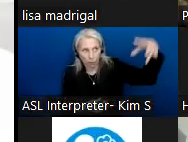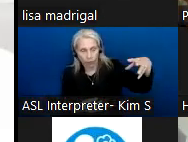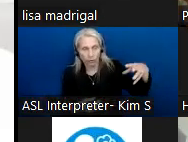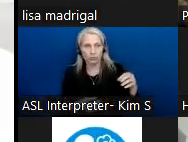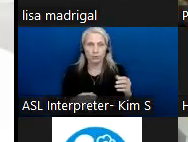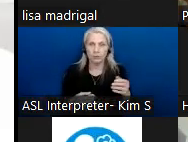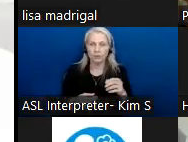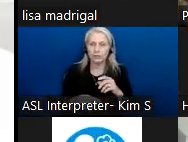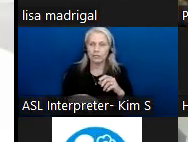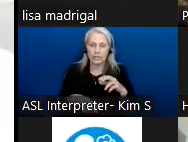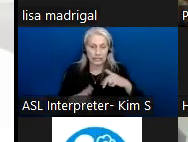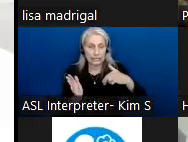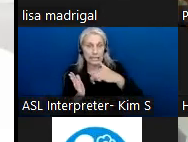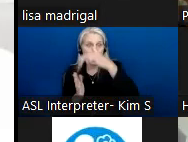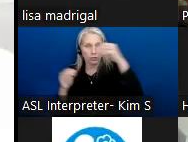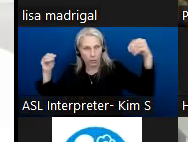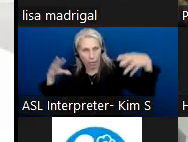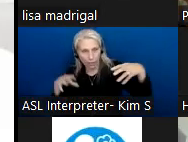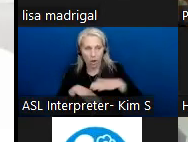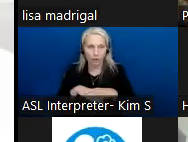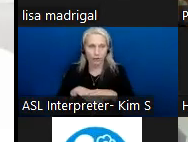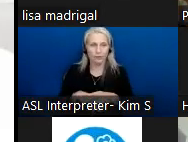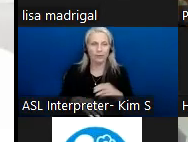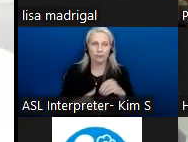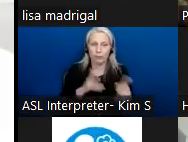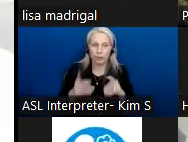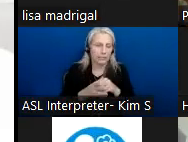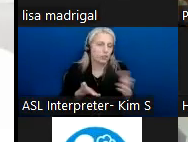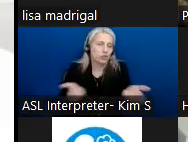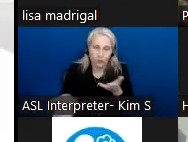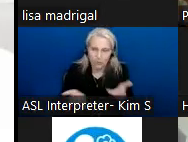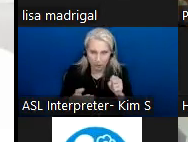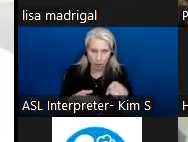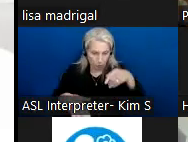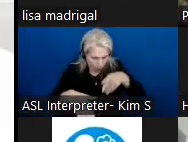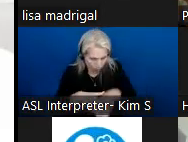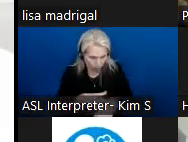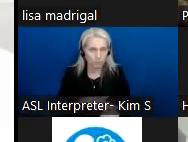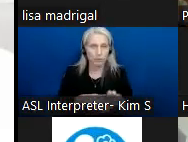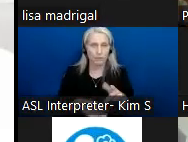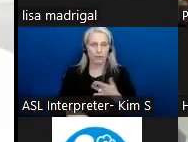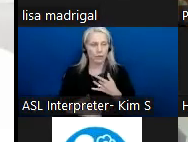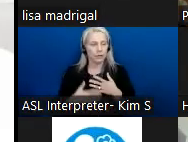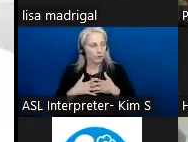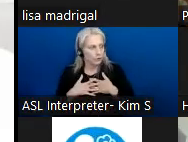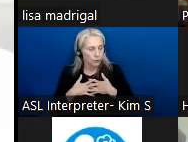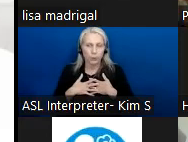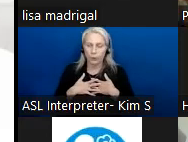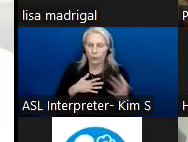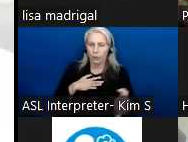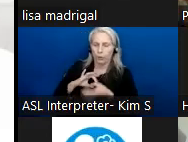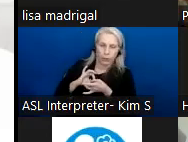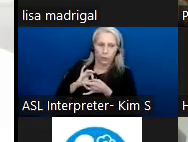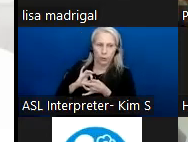the addition of artwork by people that are in services. So when you walk in, you can get a feeling of community